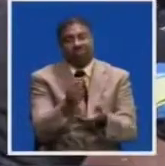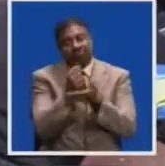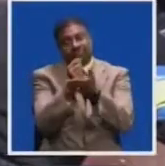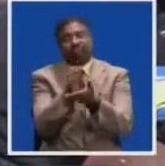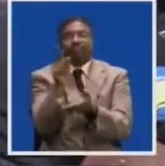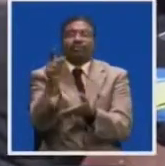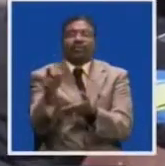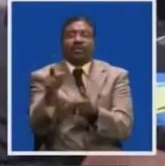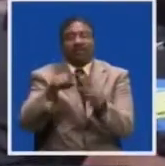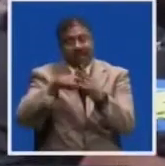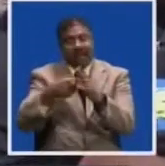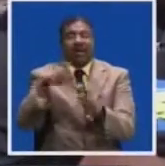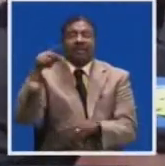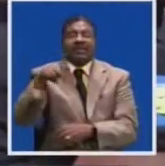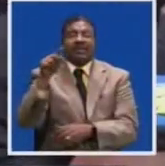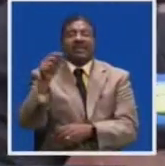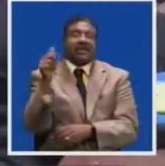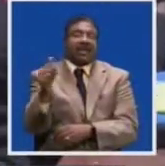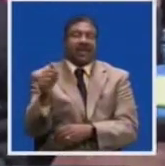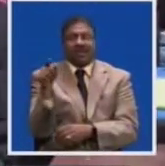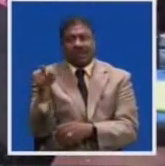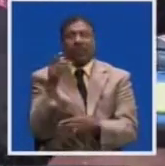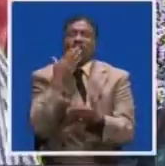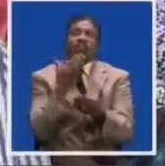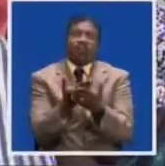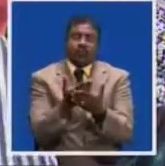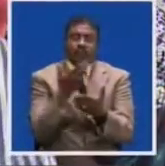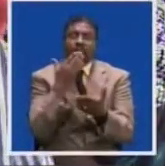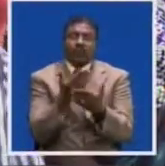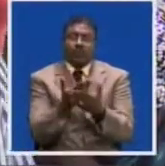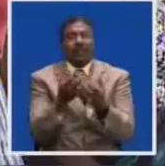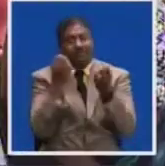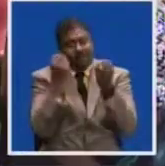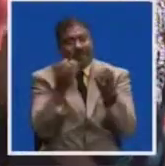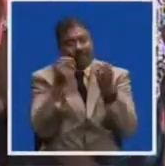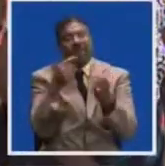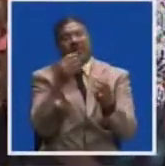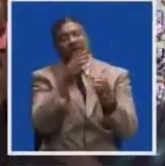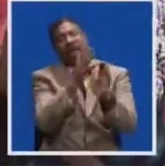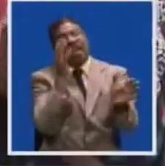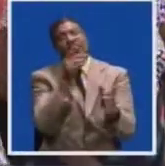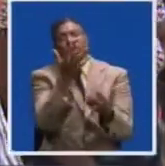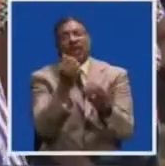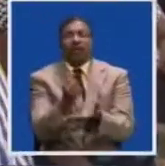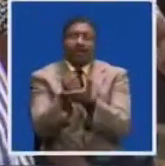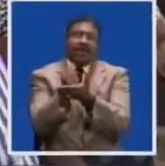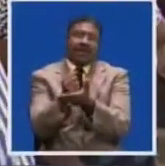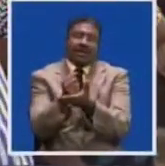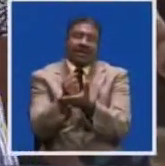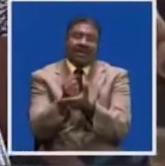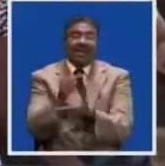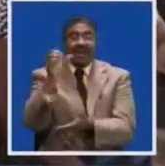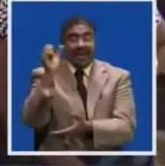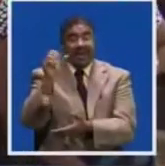the PTA. So this is good for us because it shows that so many well-wishers are aligning the SDG number 4, which is